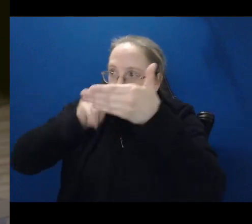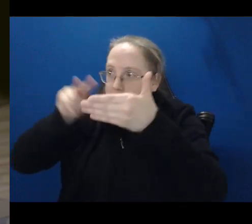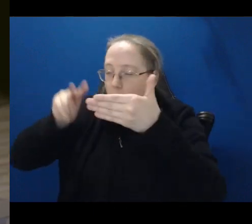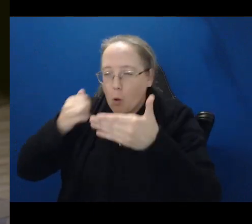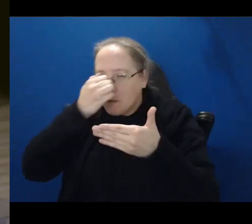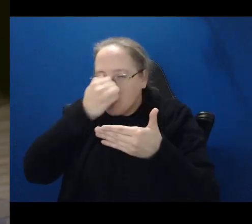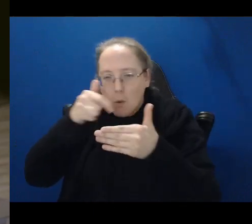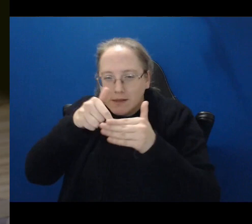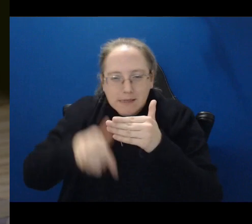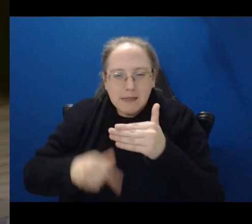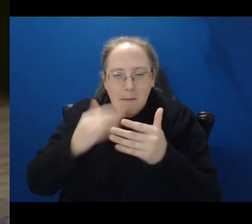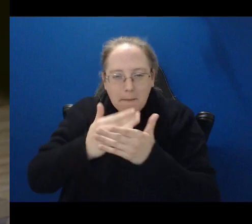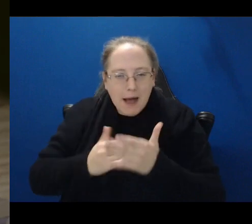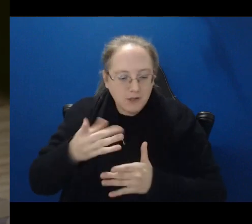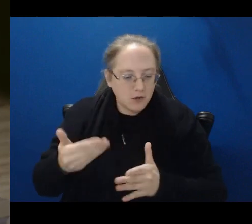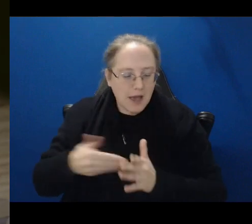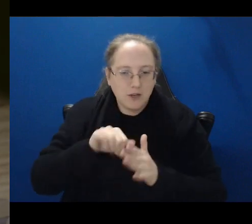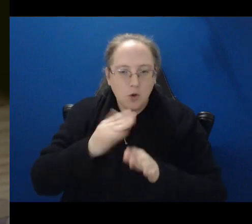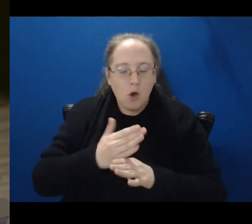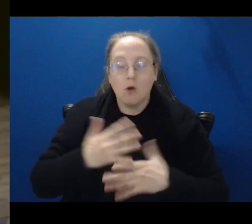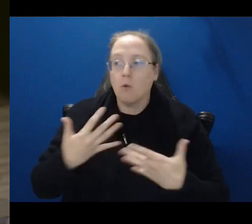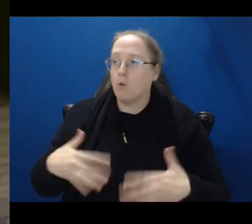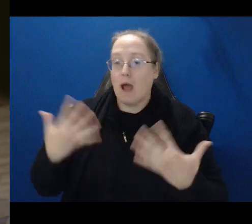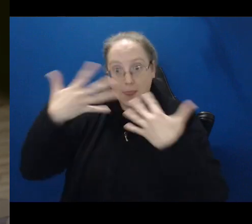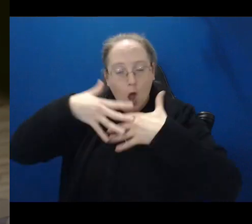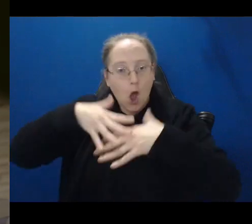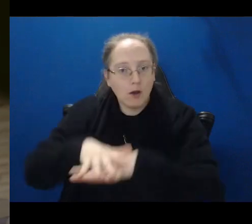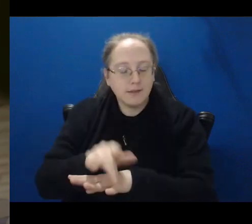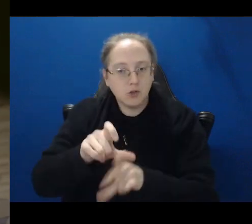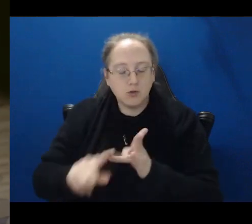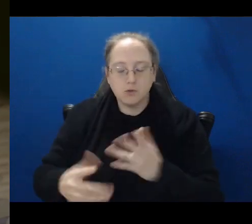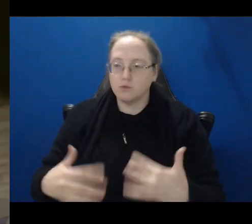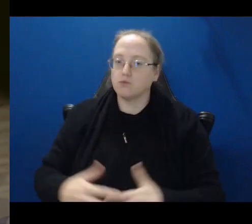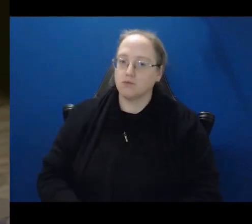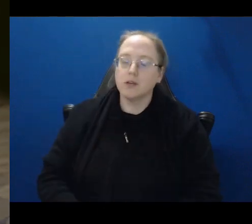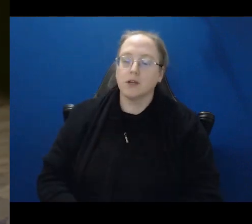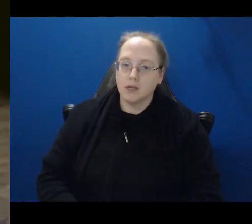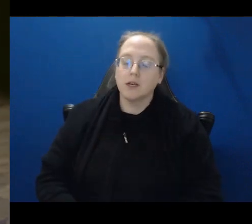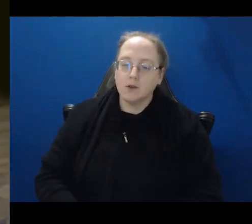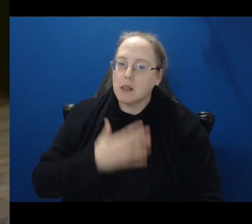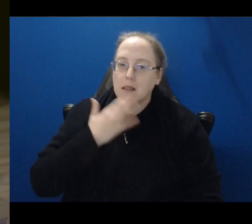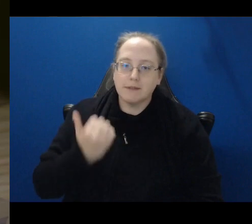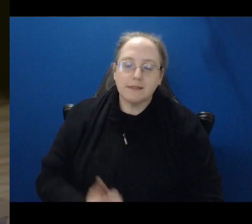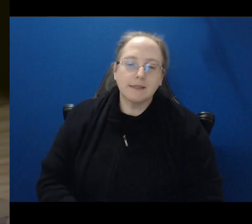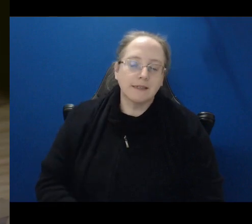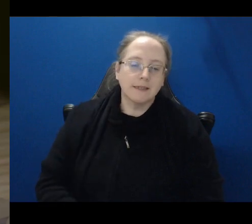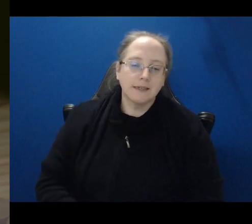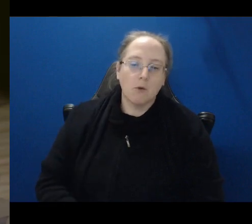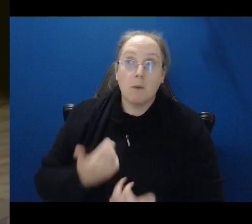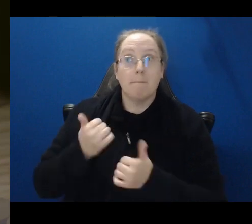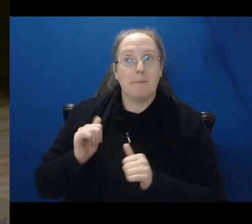details and the coherency of them as well, was really such a lovely thing when we finally made it up